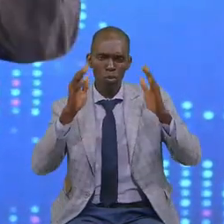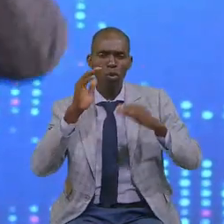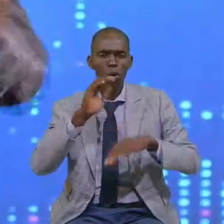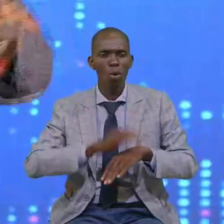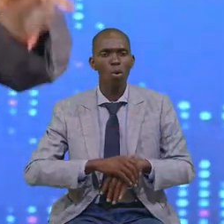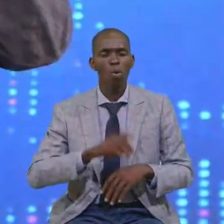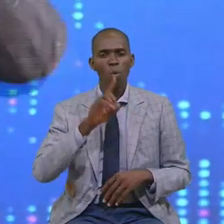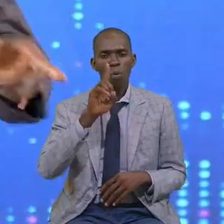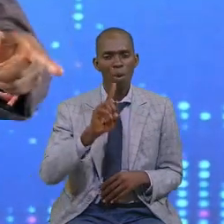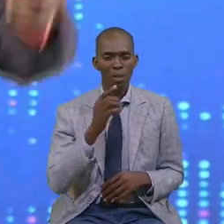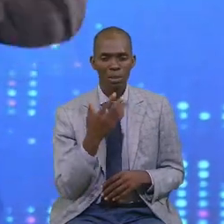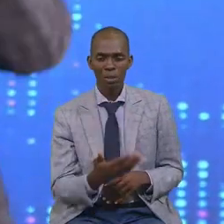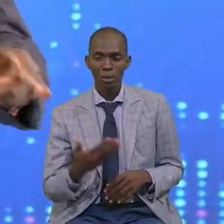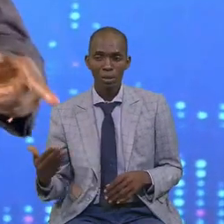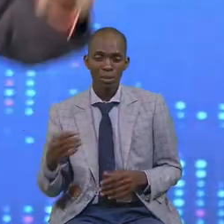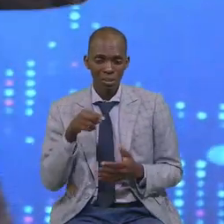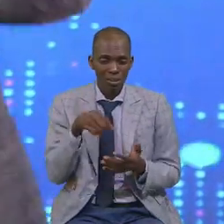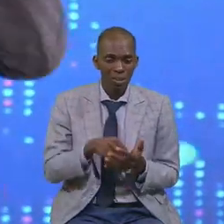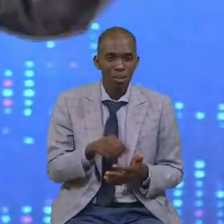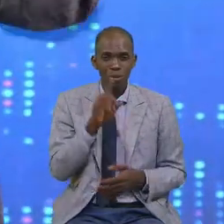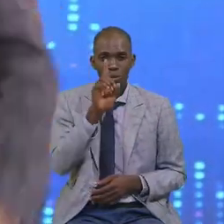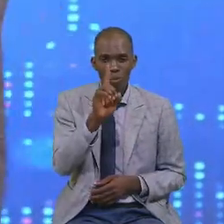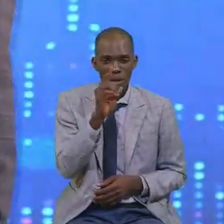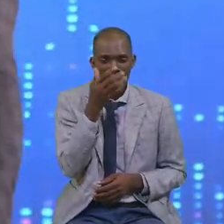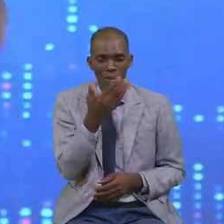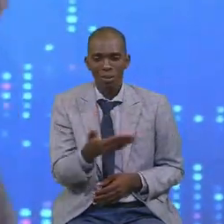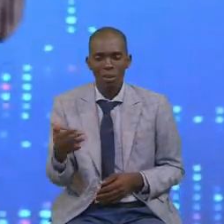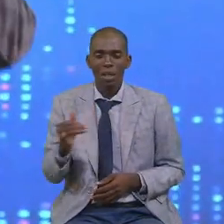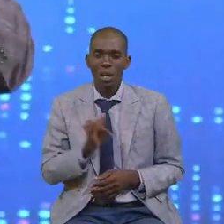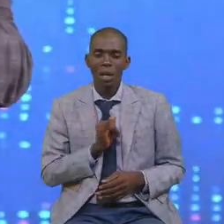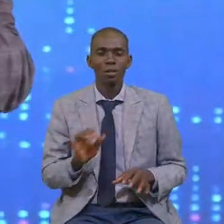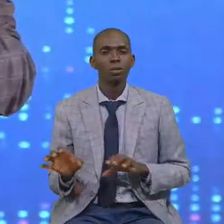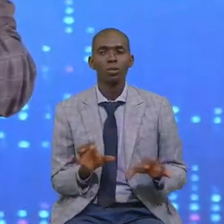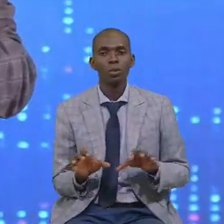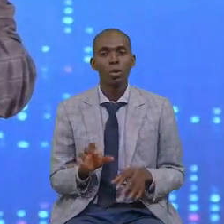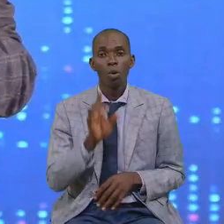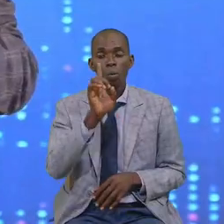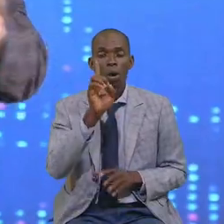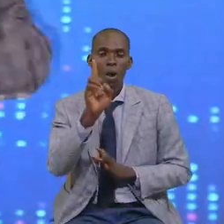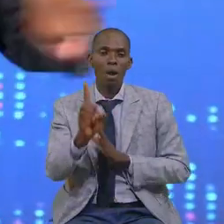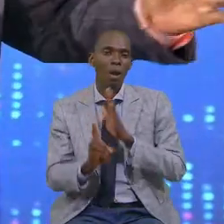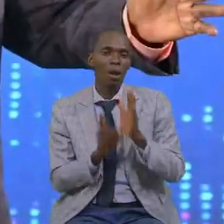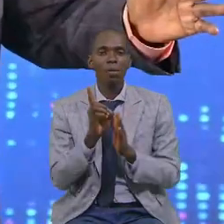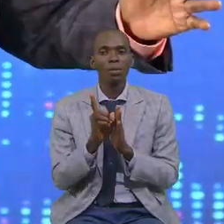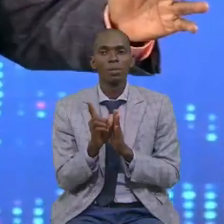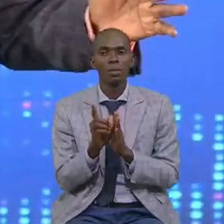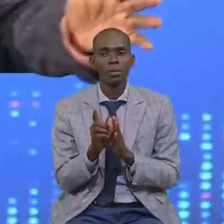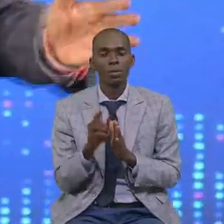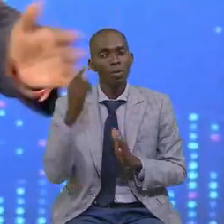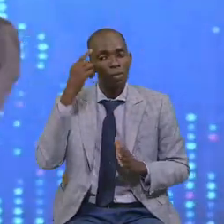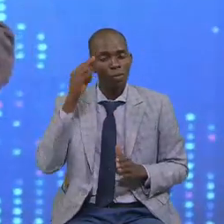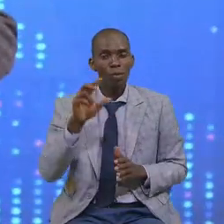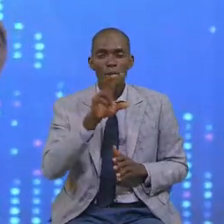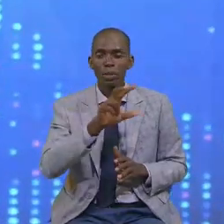thing, this one thing I do, 1 hour for 300